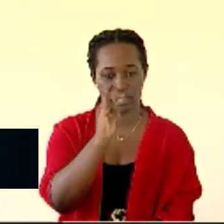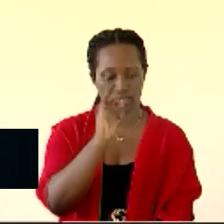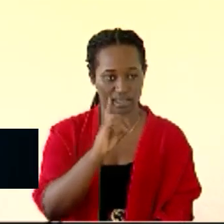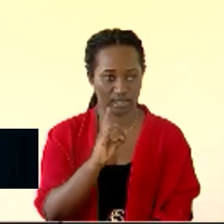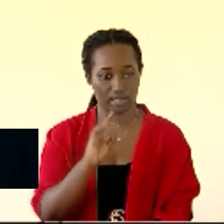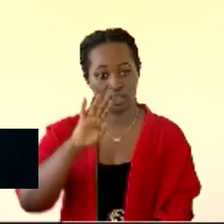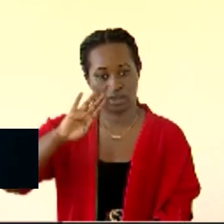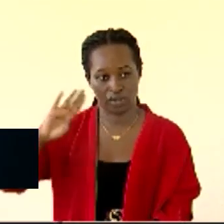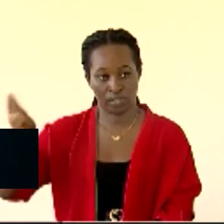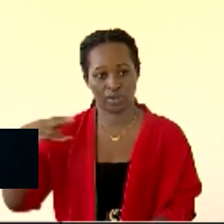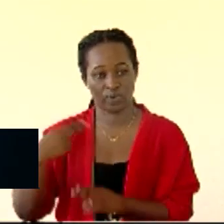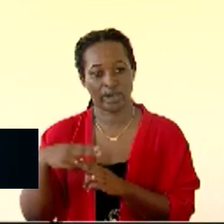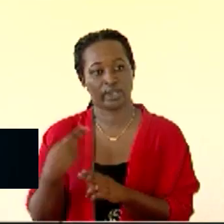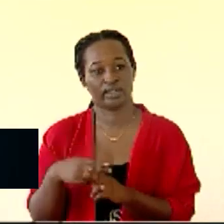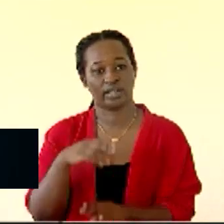And this one will be